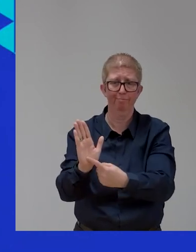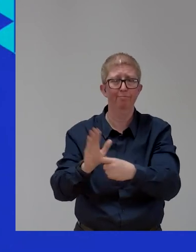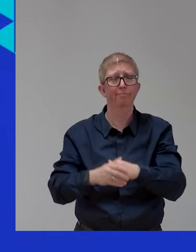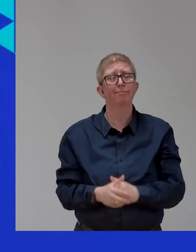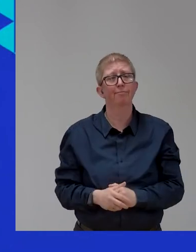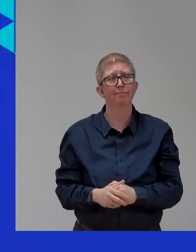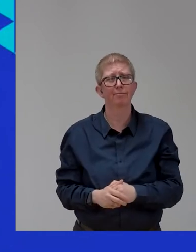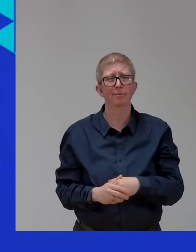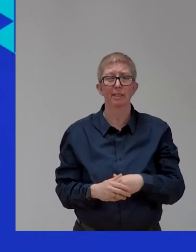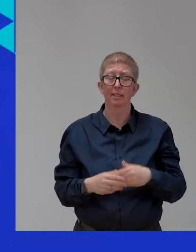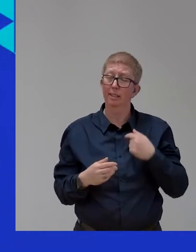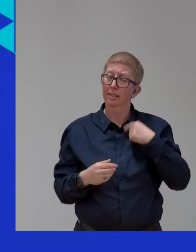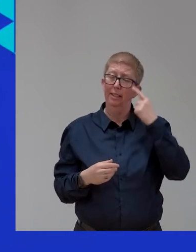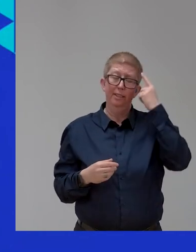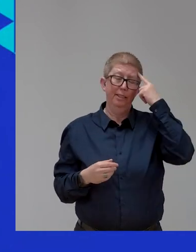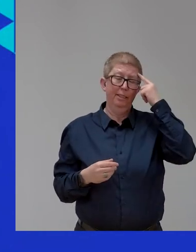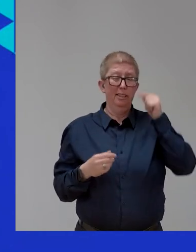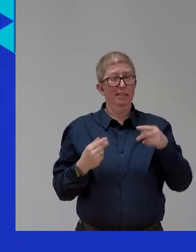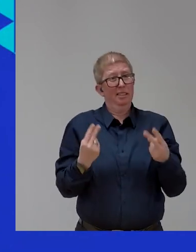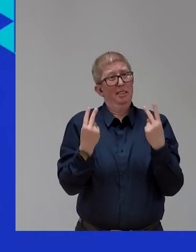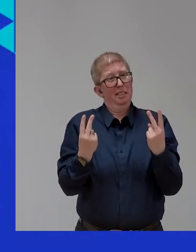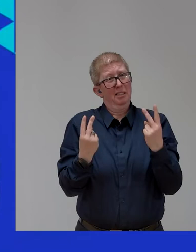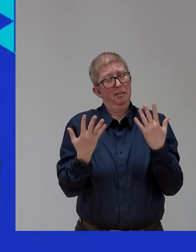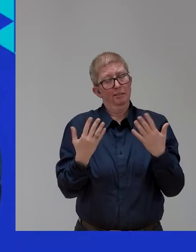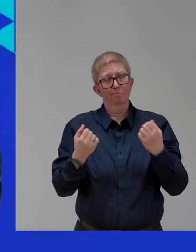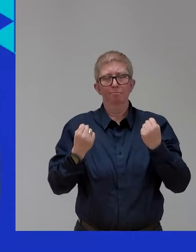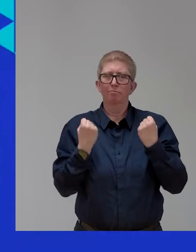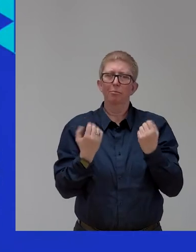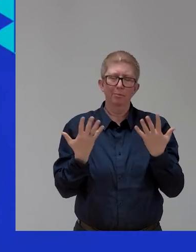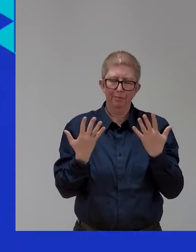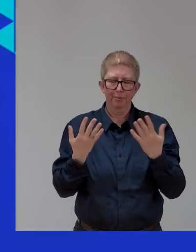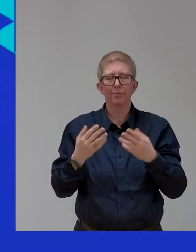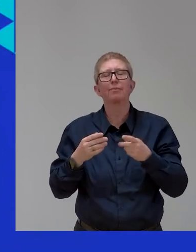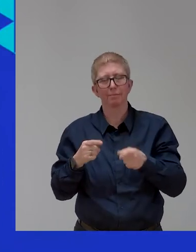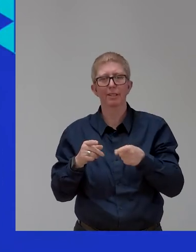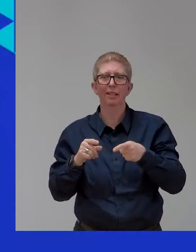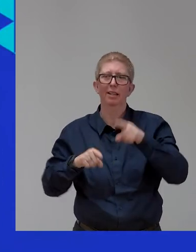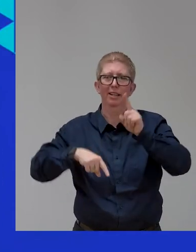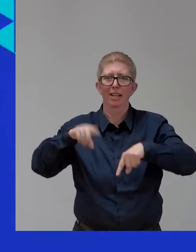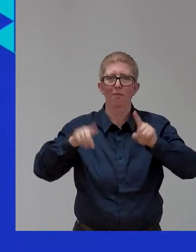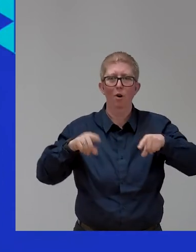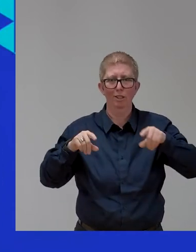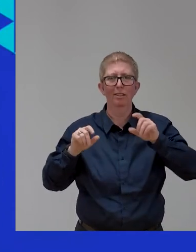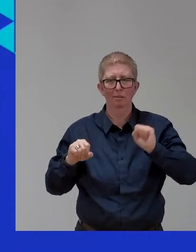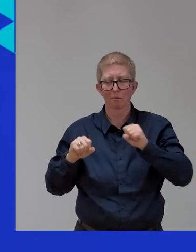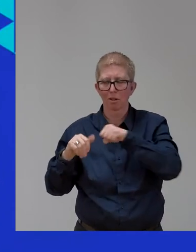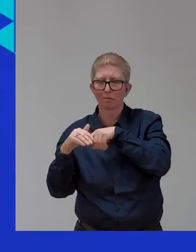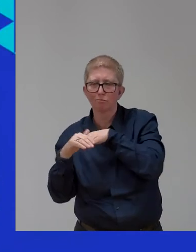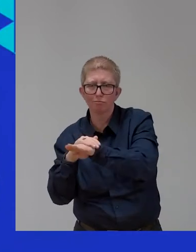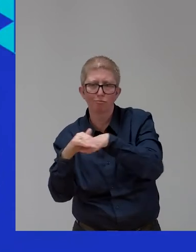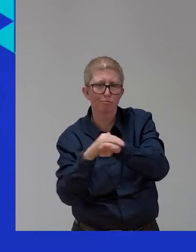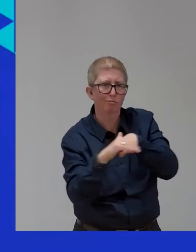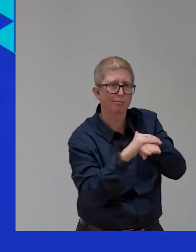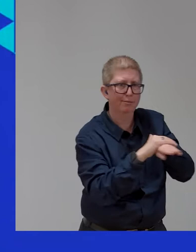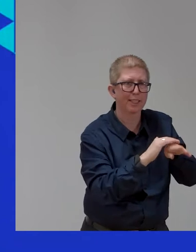valuable to have a diverse approach and looking into who are the allies on specific topics like the ones I mentioned